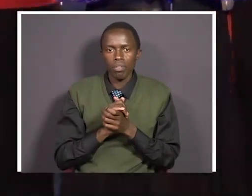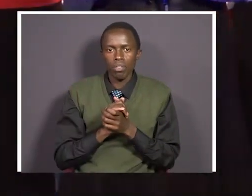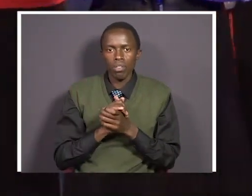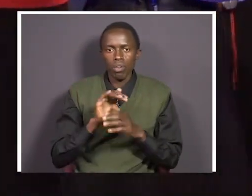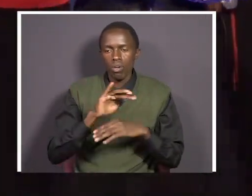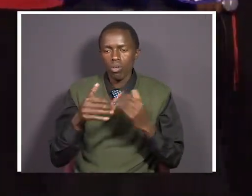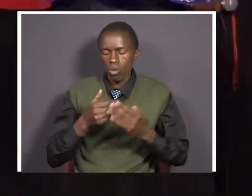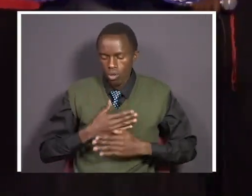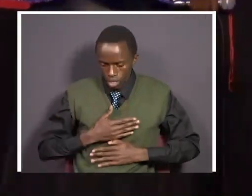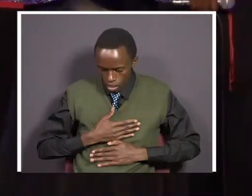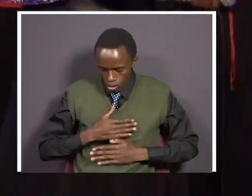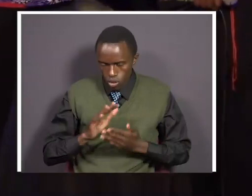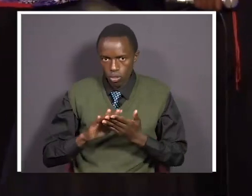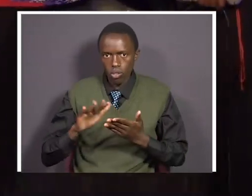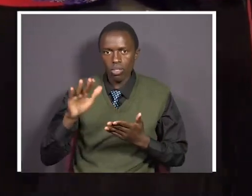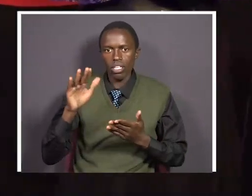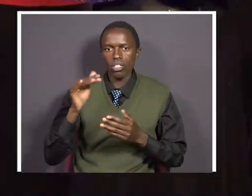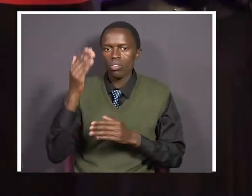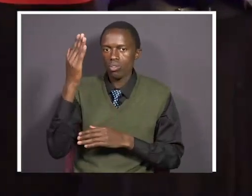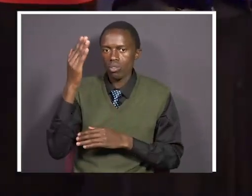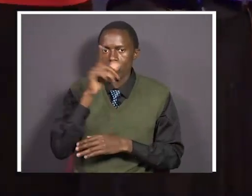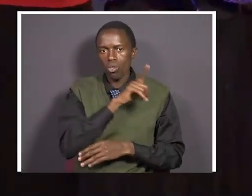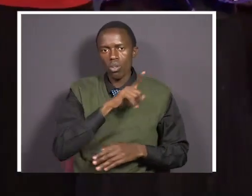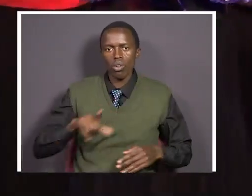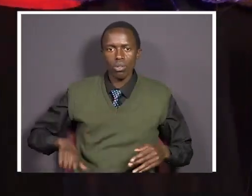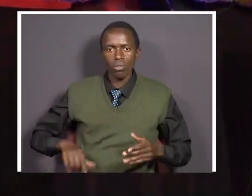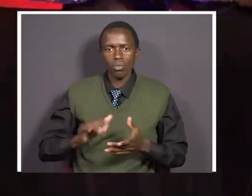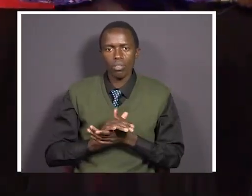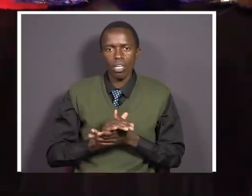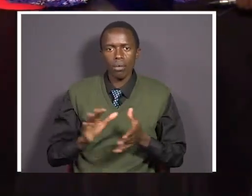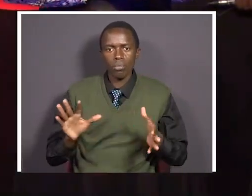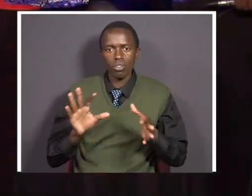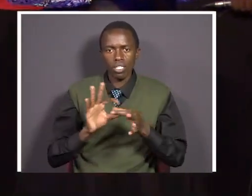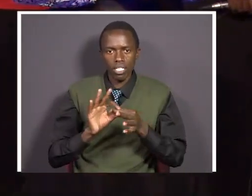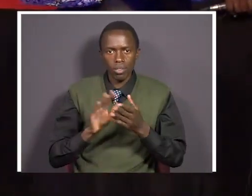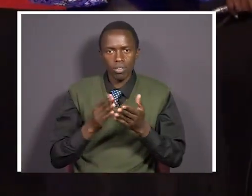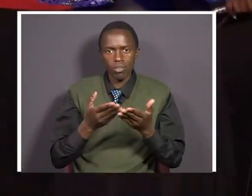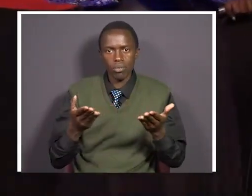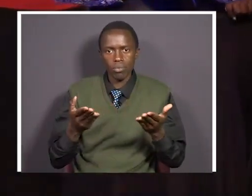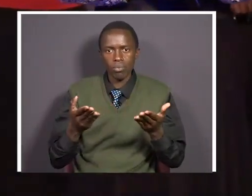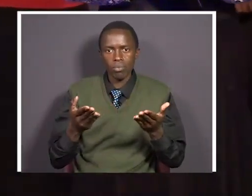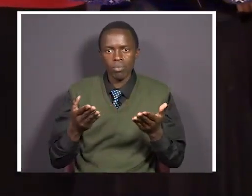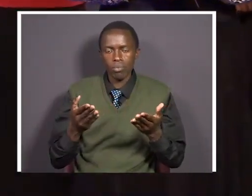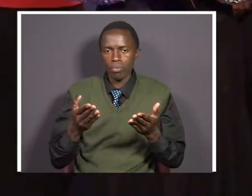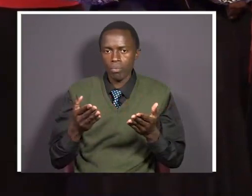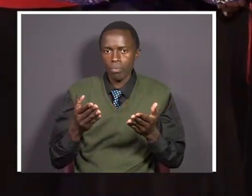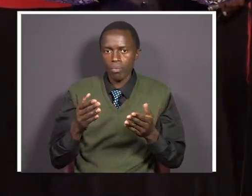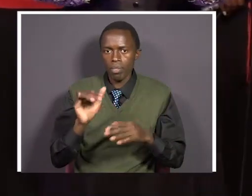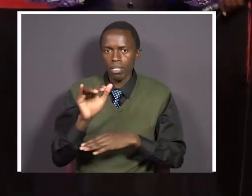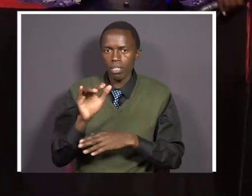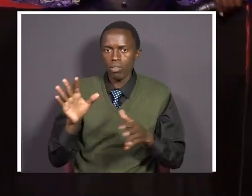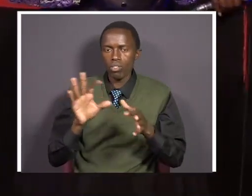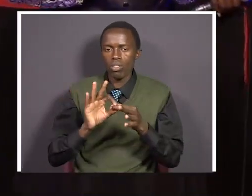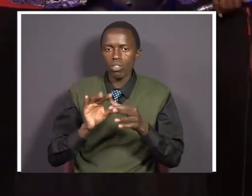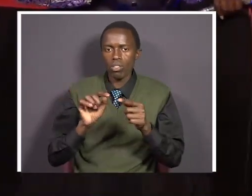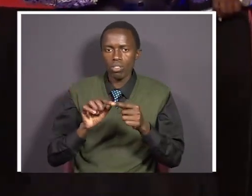truly all honor, all glory, and power belongs to you, Lord. And we join the 24 elders, Lord. We